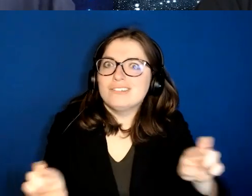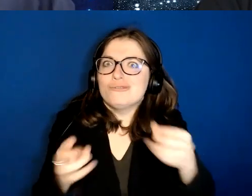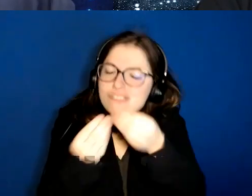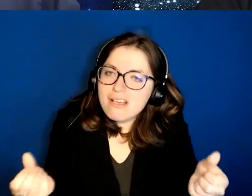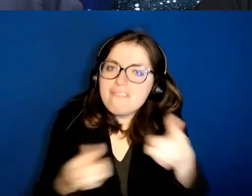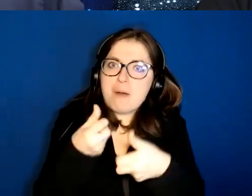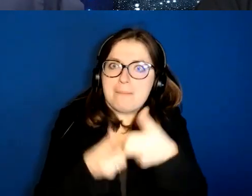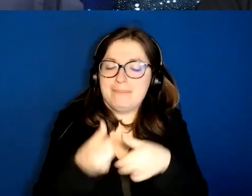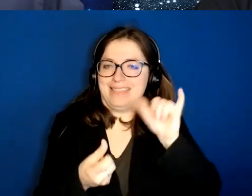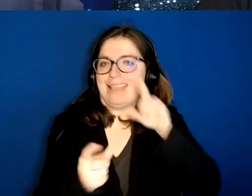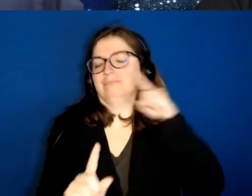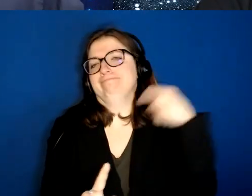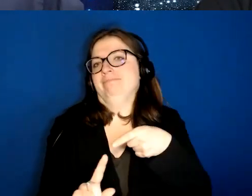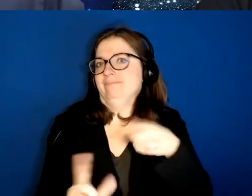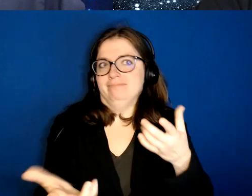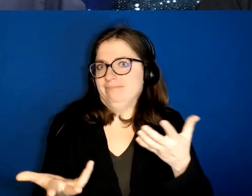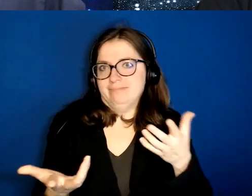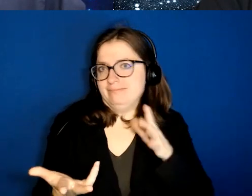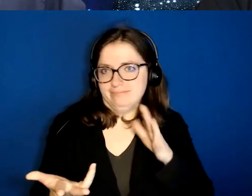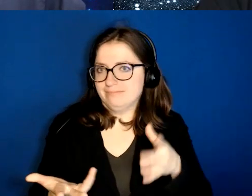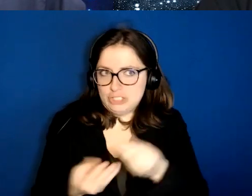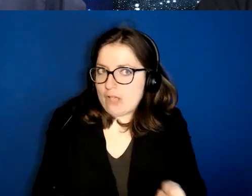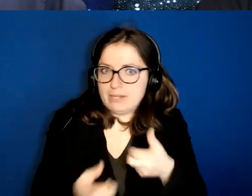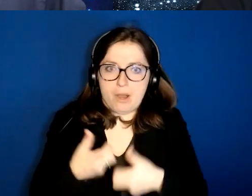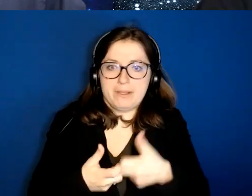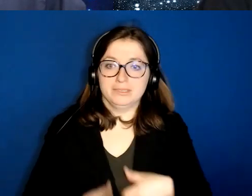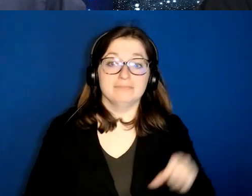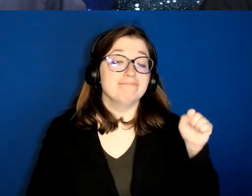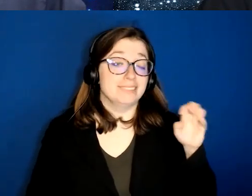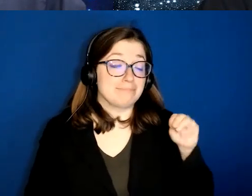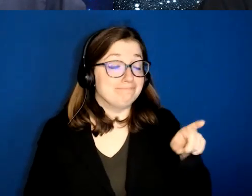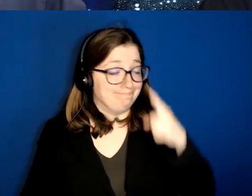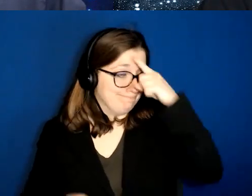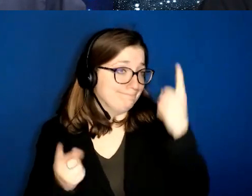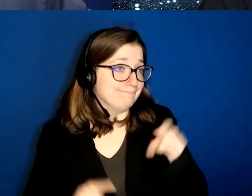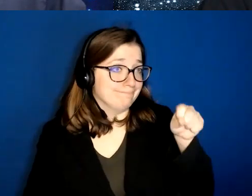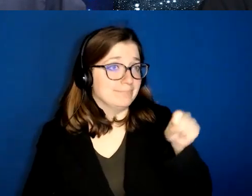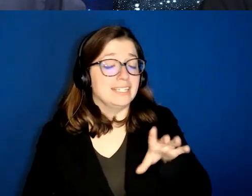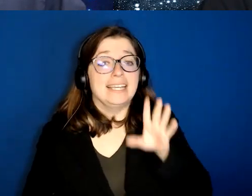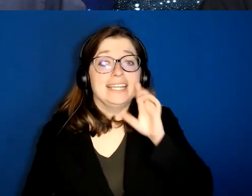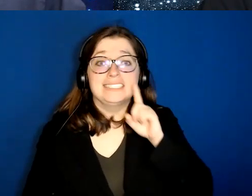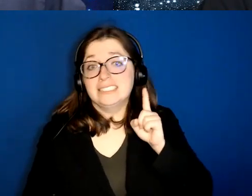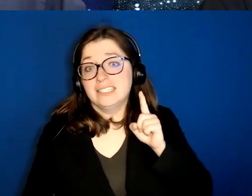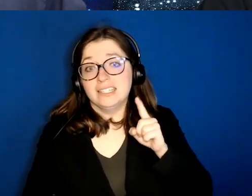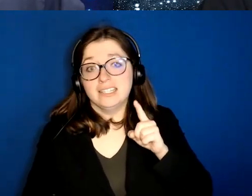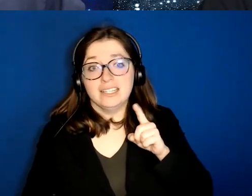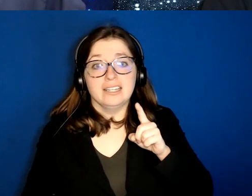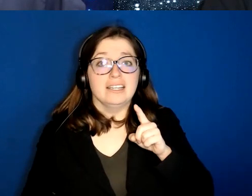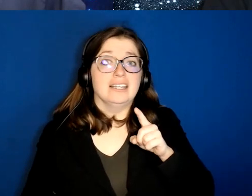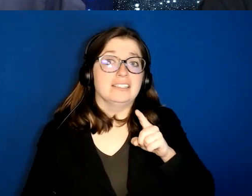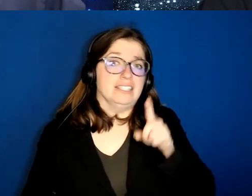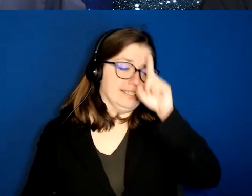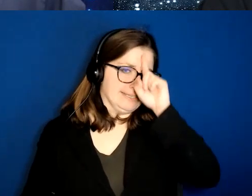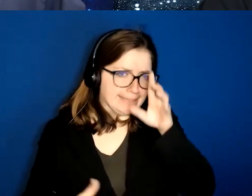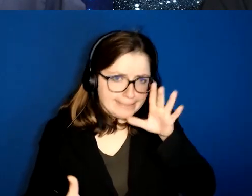that's what it's about: solving problems. Yeah, I think it is. It's a penetrating analytical mindset. And